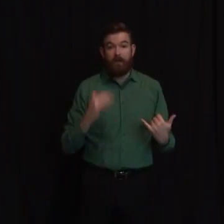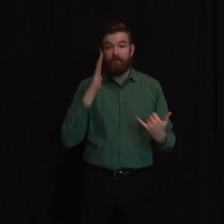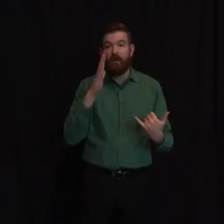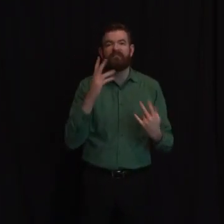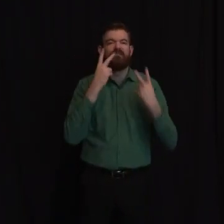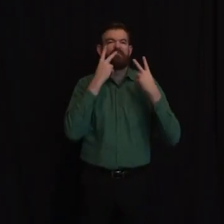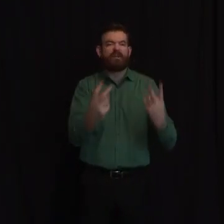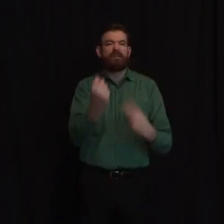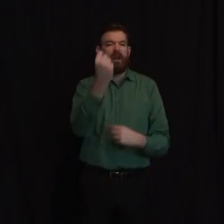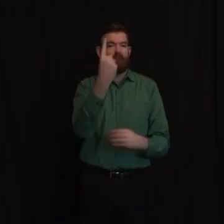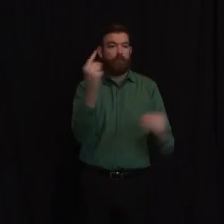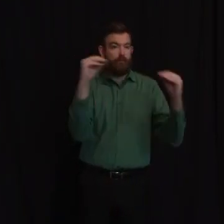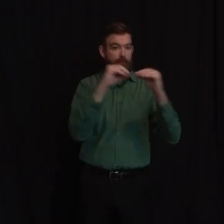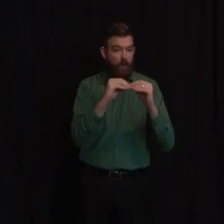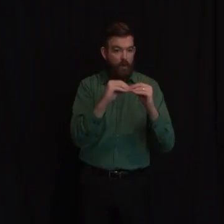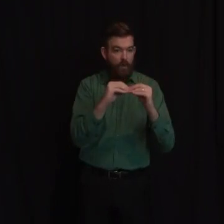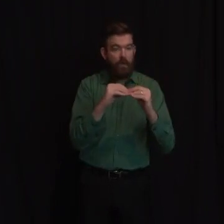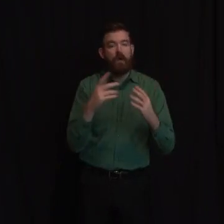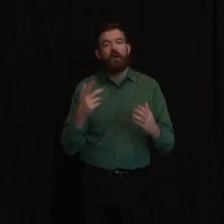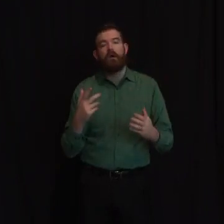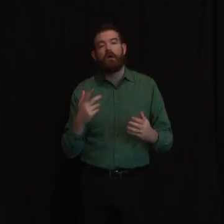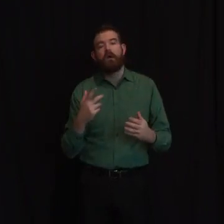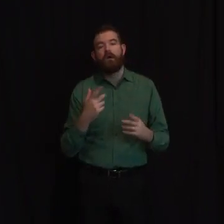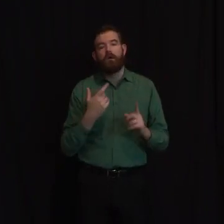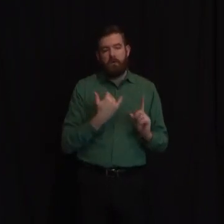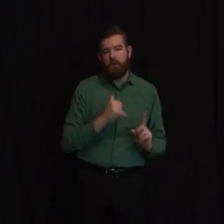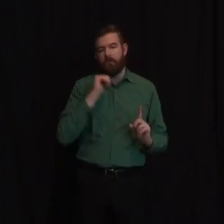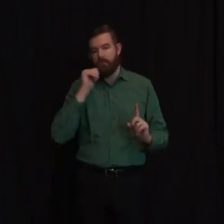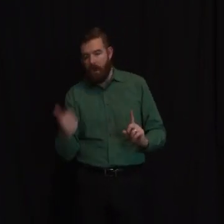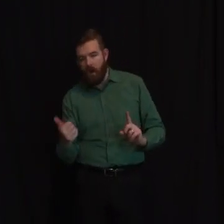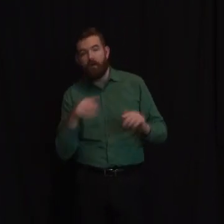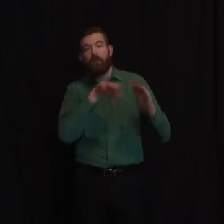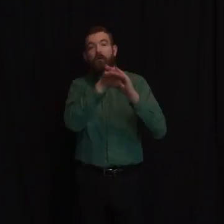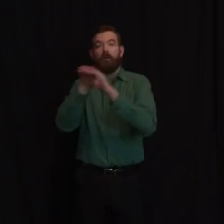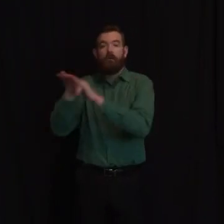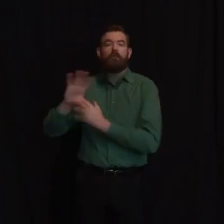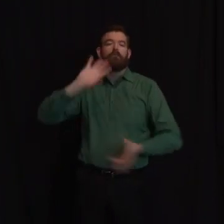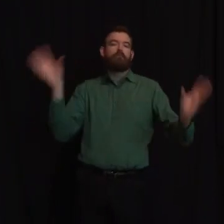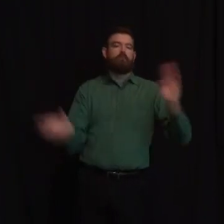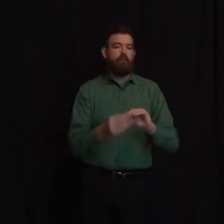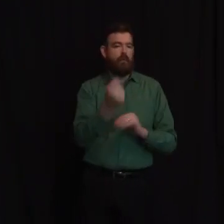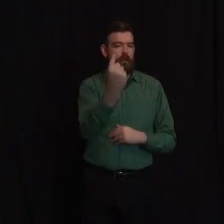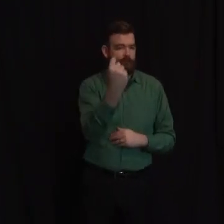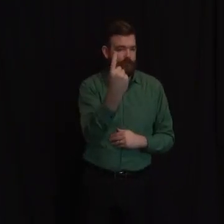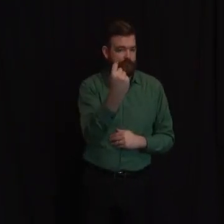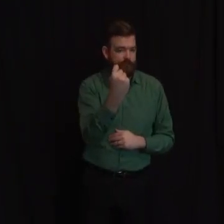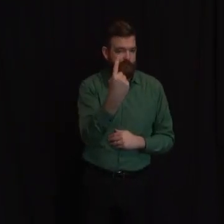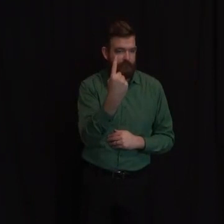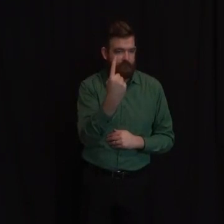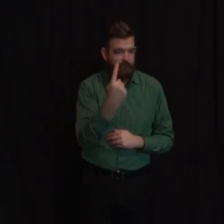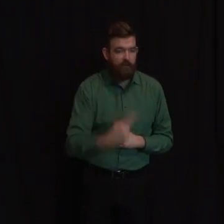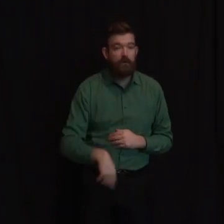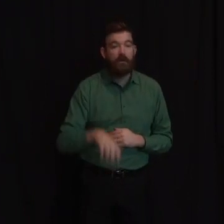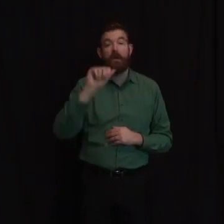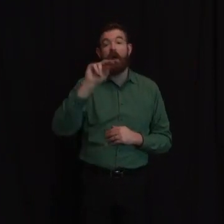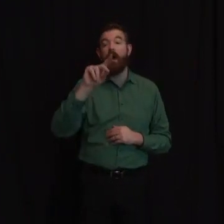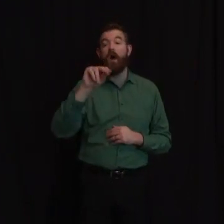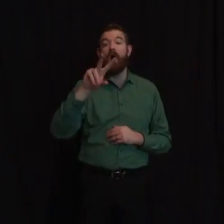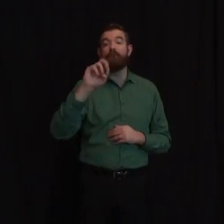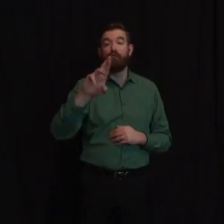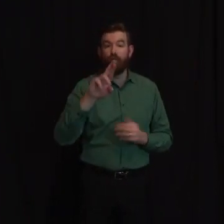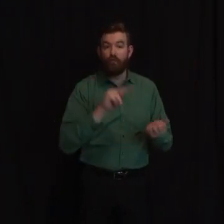the weekend, today and tomorrow. The survey of the Andover facility, which was a CMS survey along